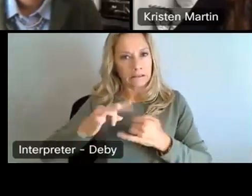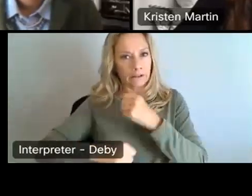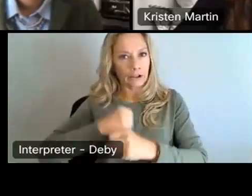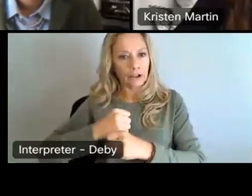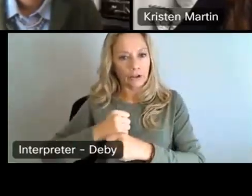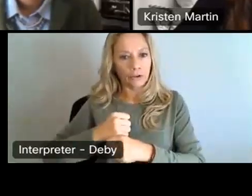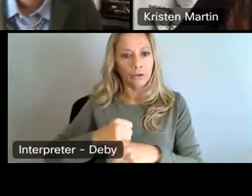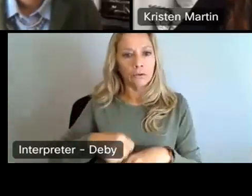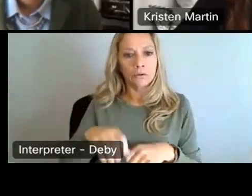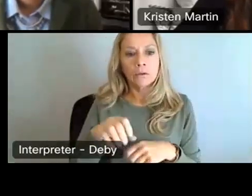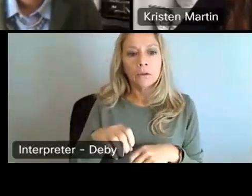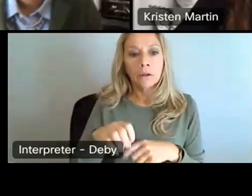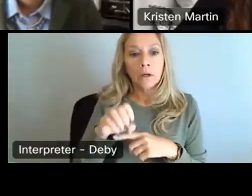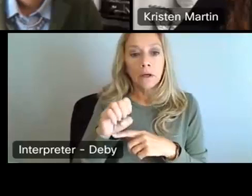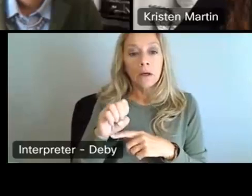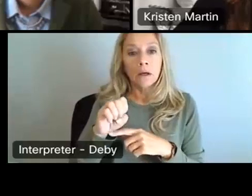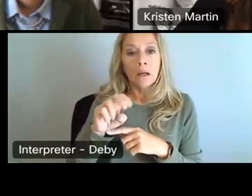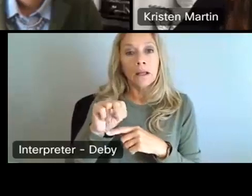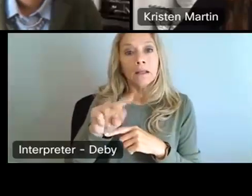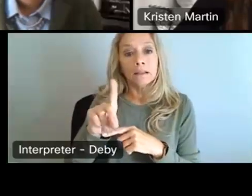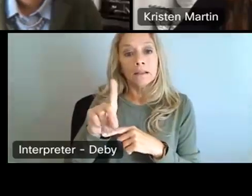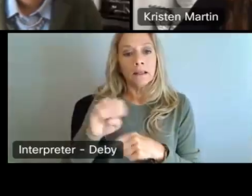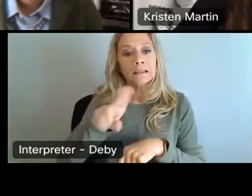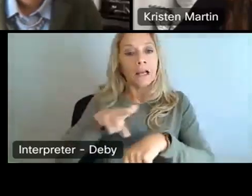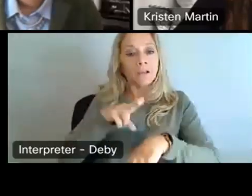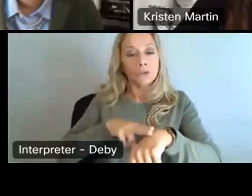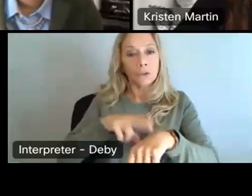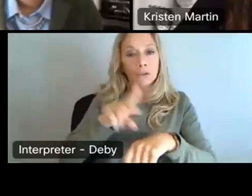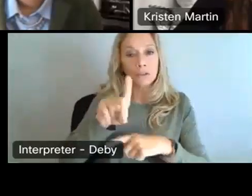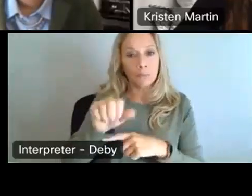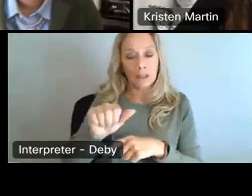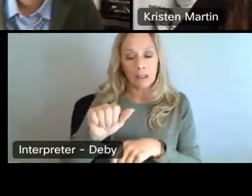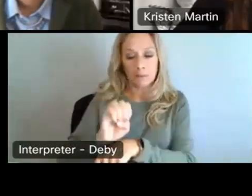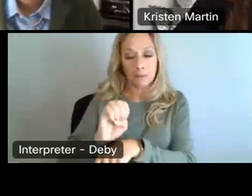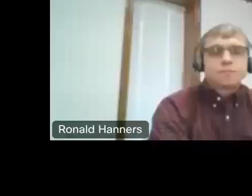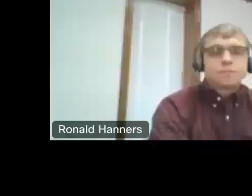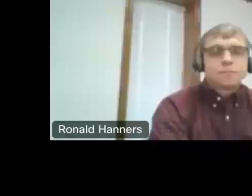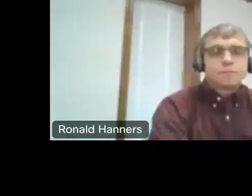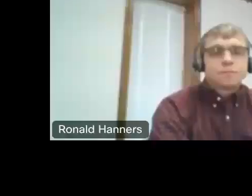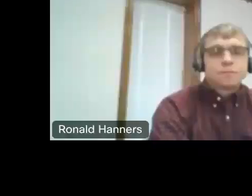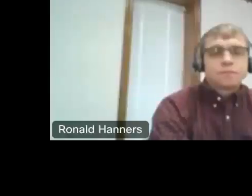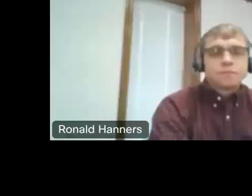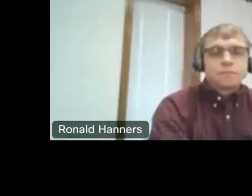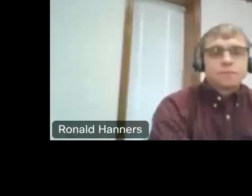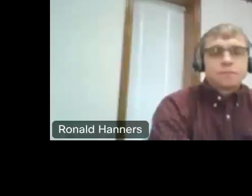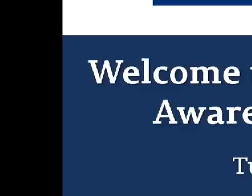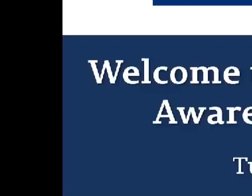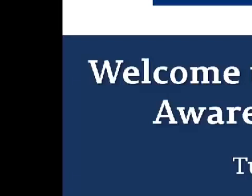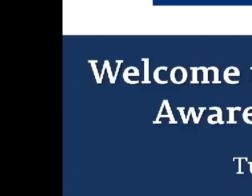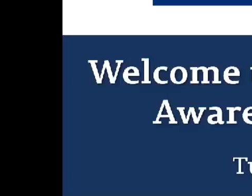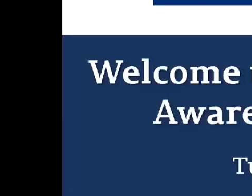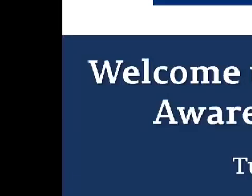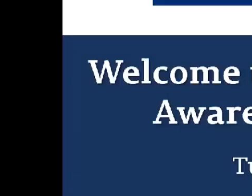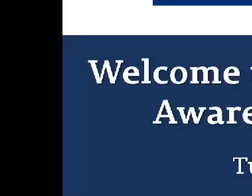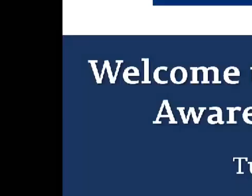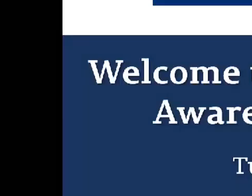NDEAM stands for National Disability Employment Awareness Month and is an opportunity each October